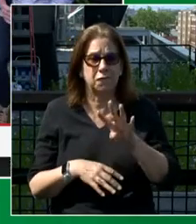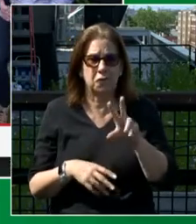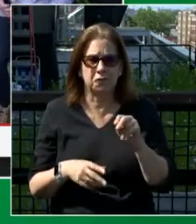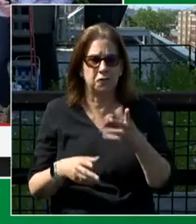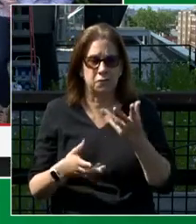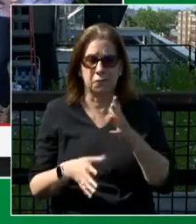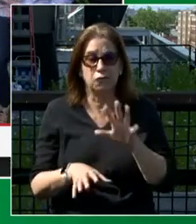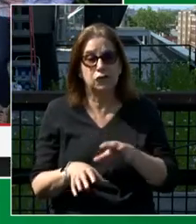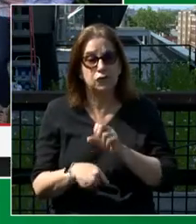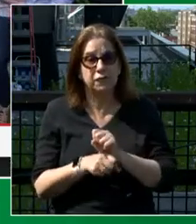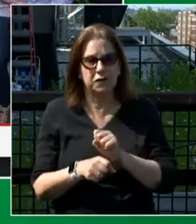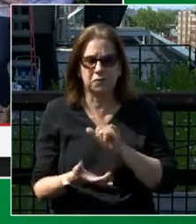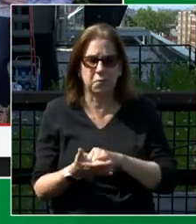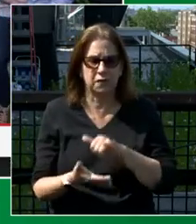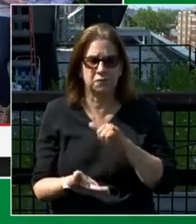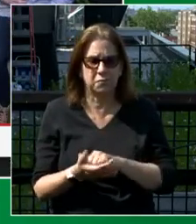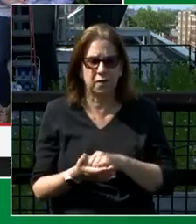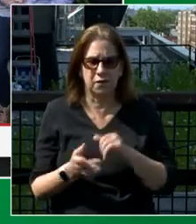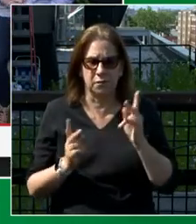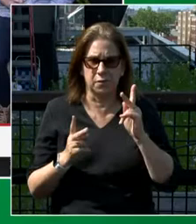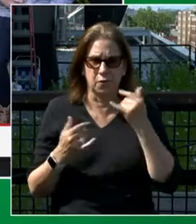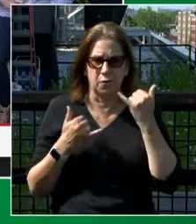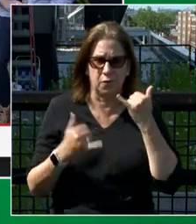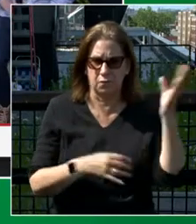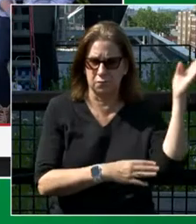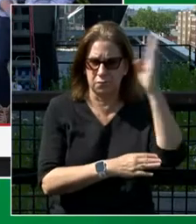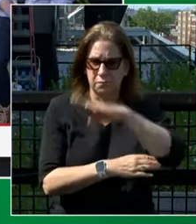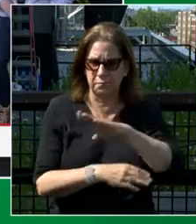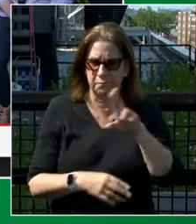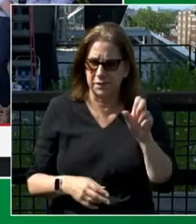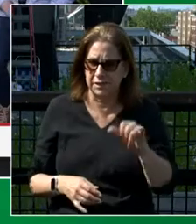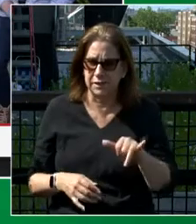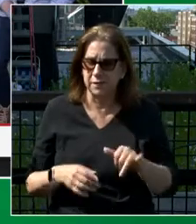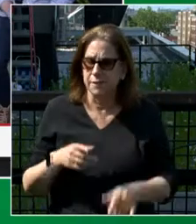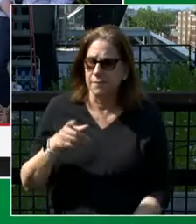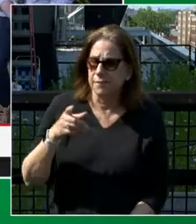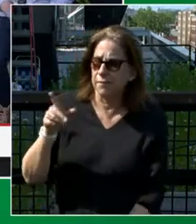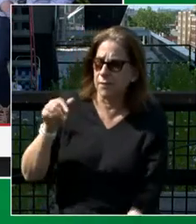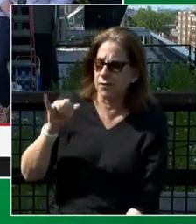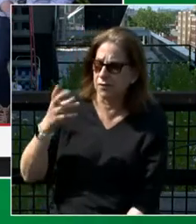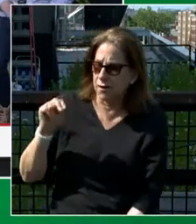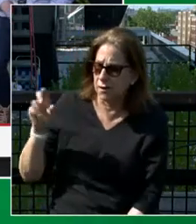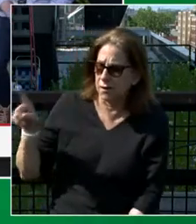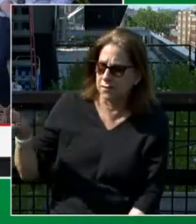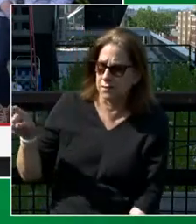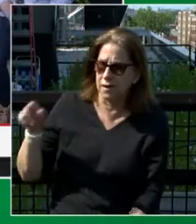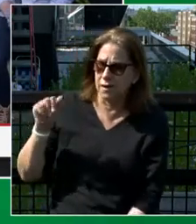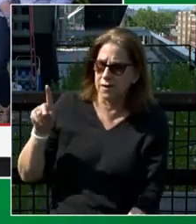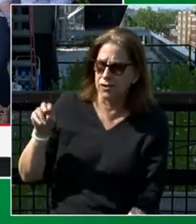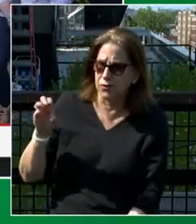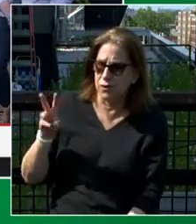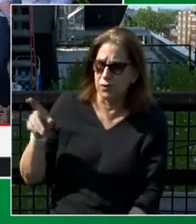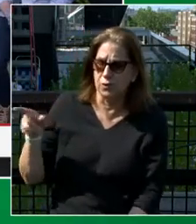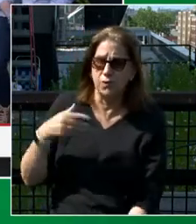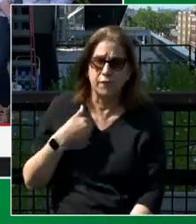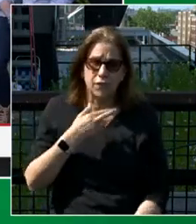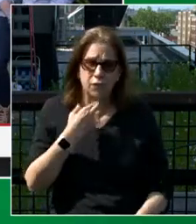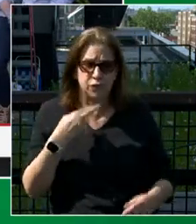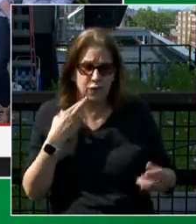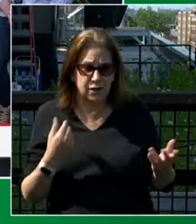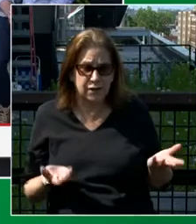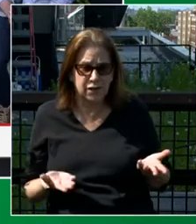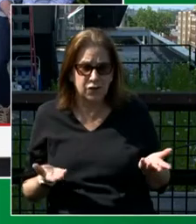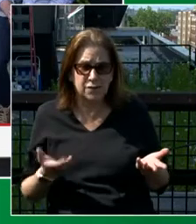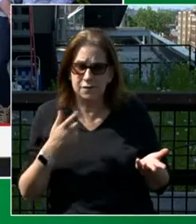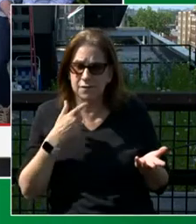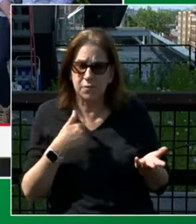right downtown. You guys are on K Street. I know you've got other locations at the convention center and beyond. So tell us what it's been like over the last few